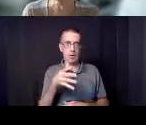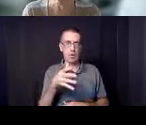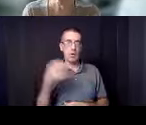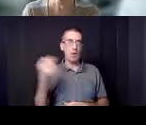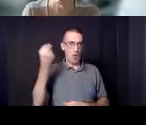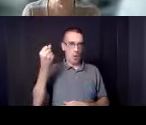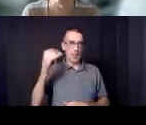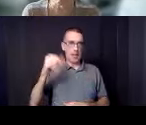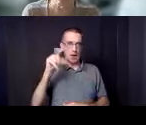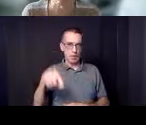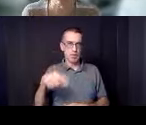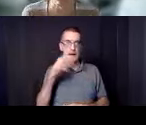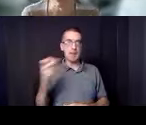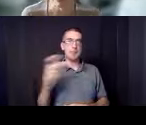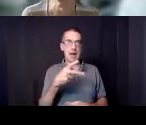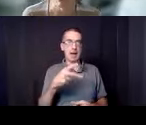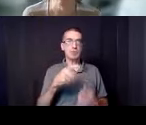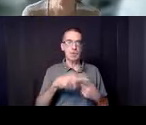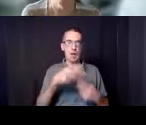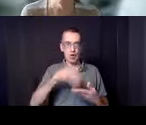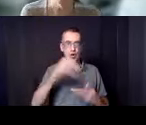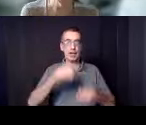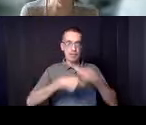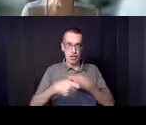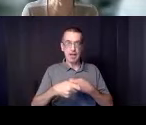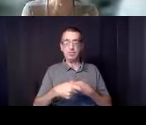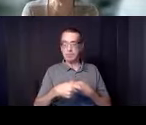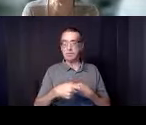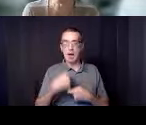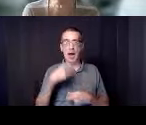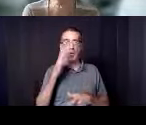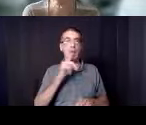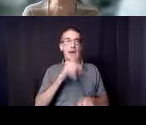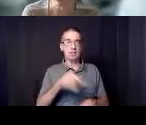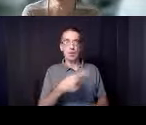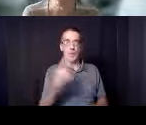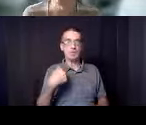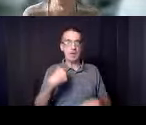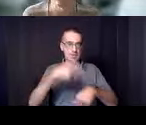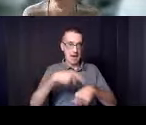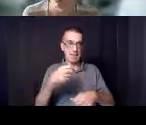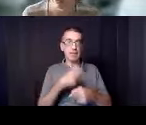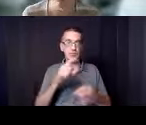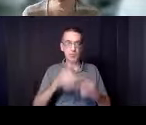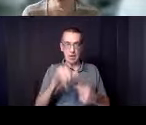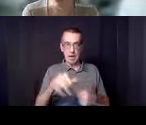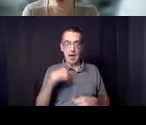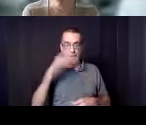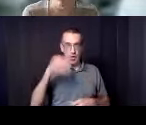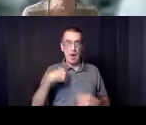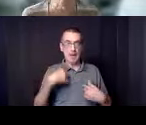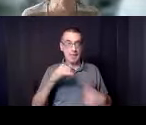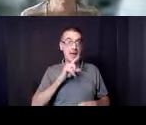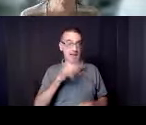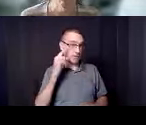hold on to it and come back to it at the learning exchange. But I will answer the ones we have time to get to and that I know that I have the